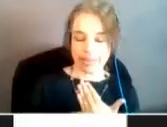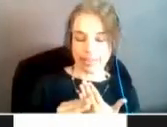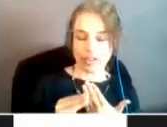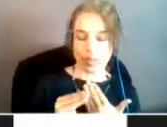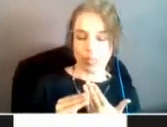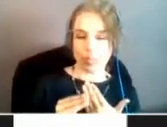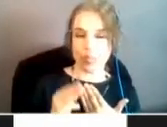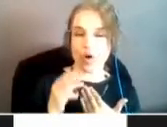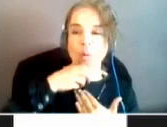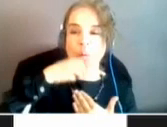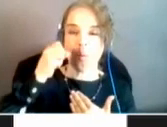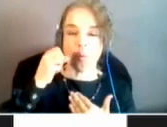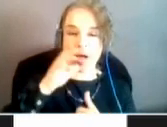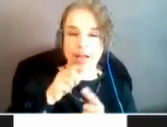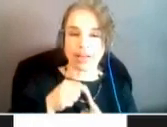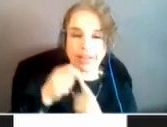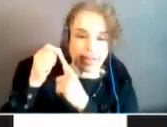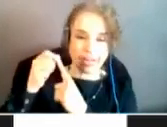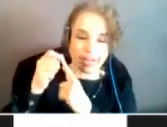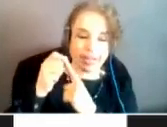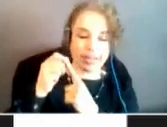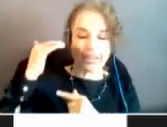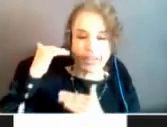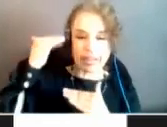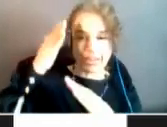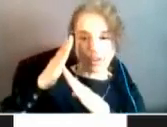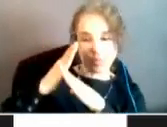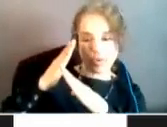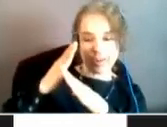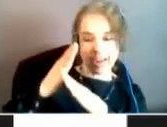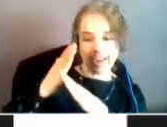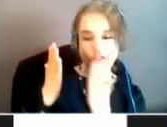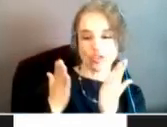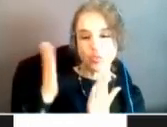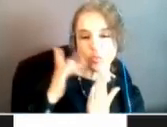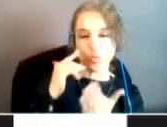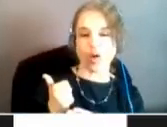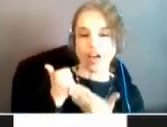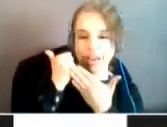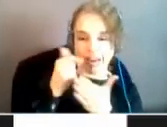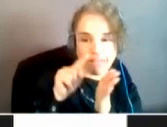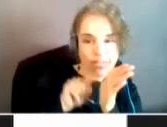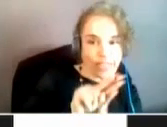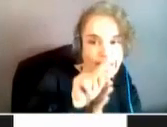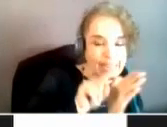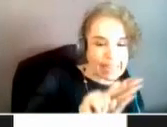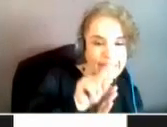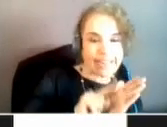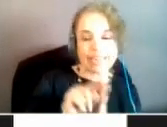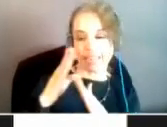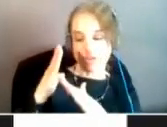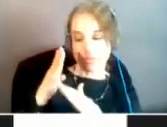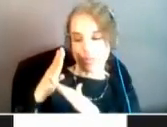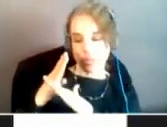adults, specifically our Adult Protective Services, which helps to investigate and intervene in possible